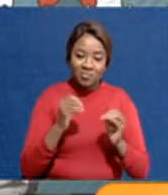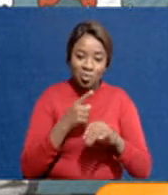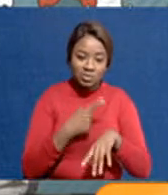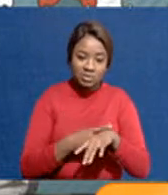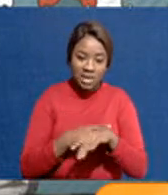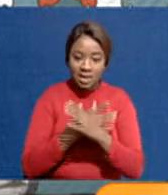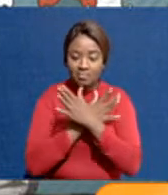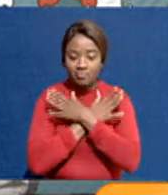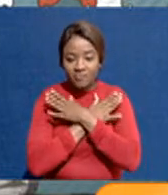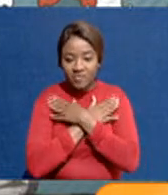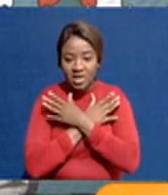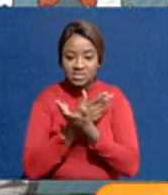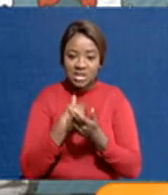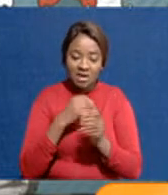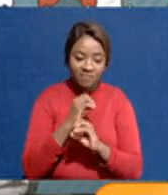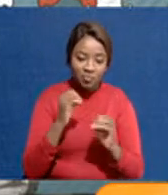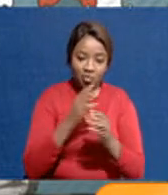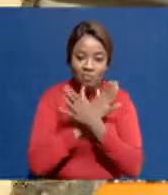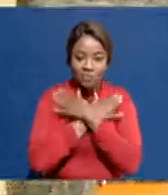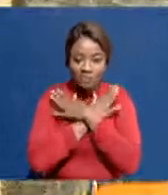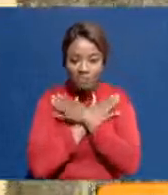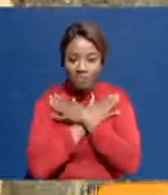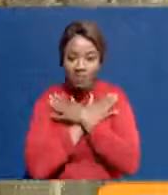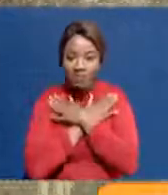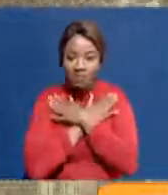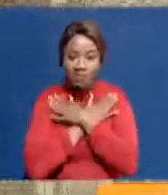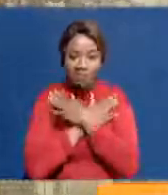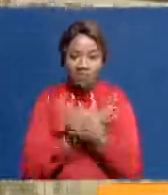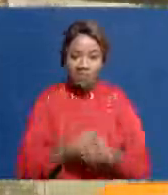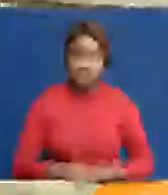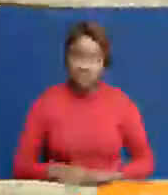with friends, according to surveys.